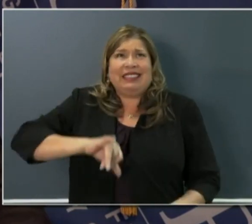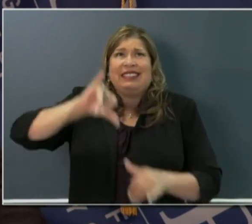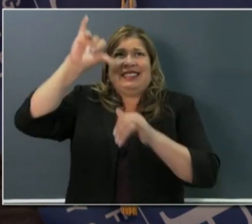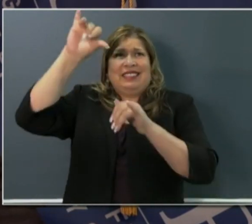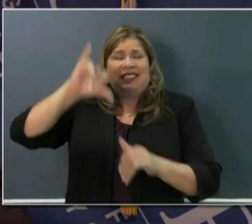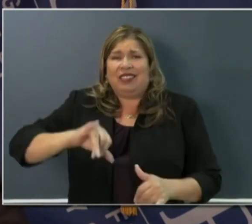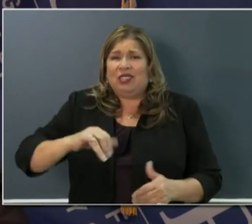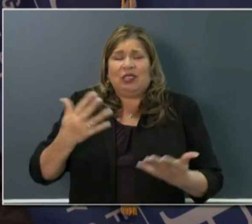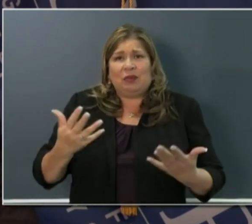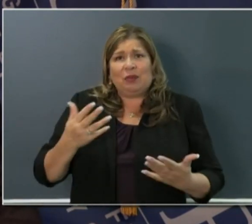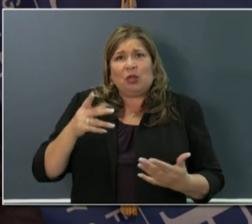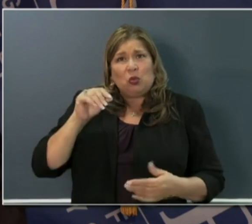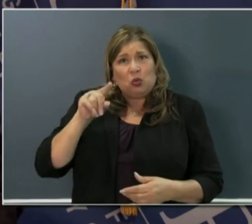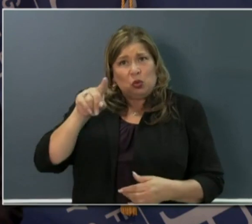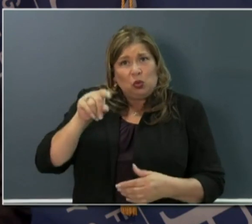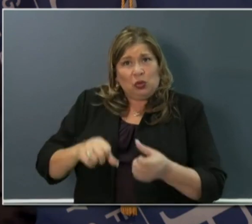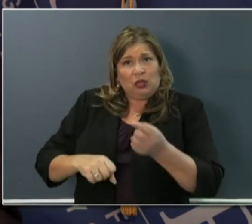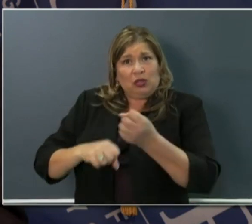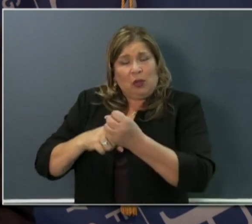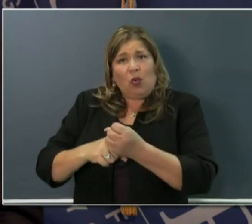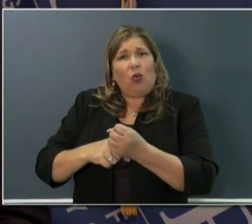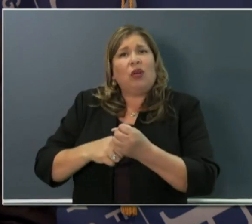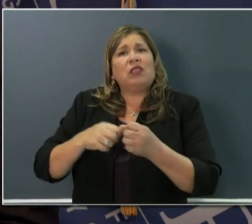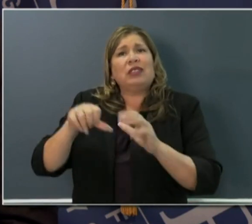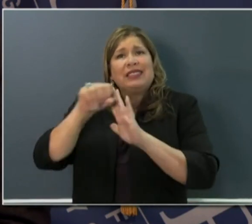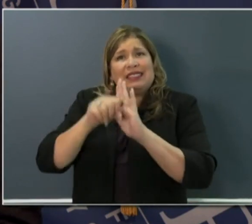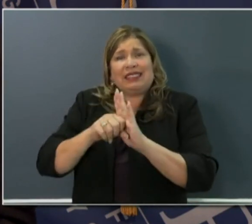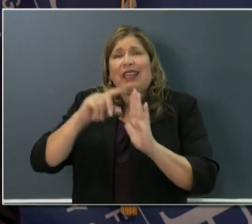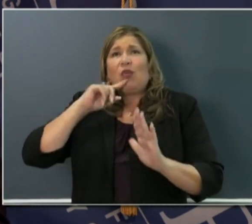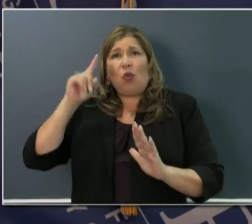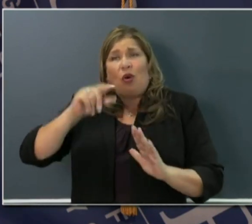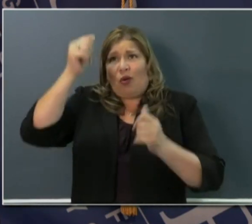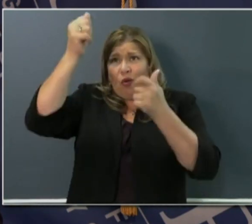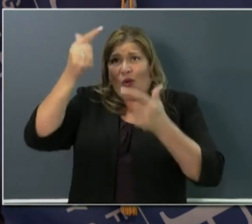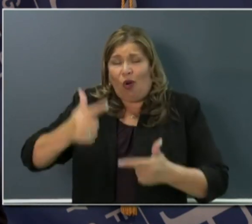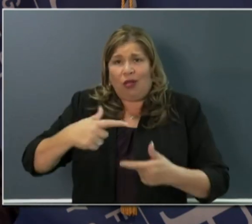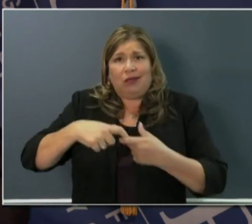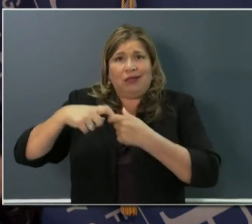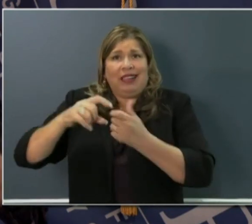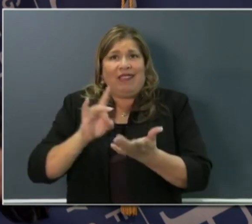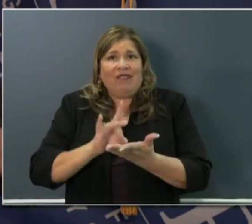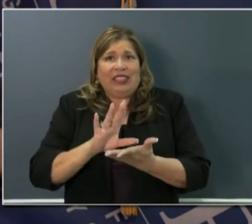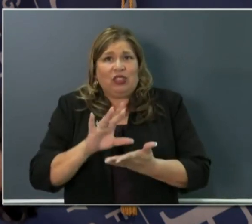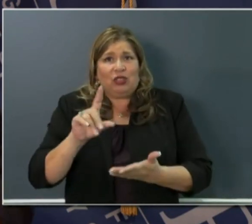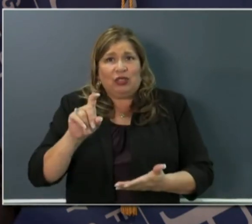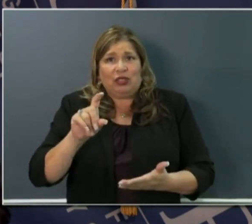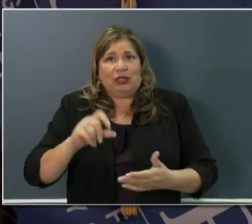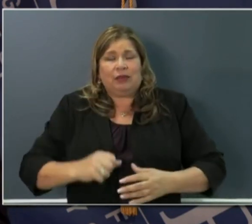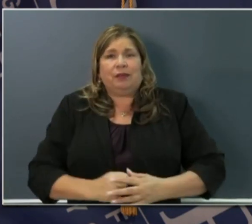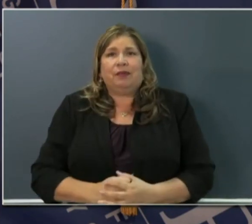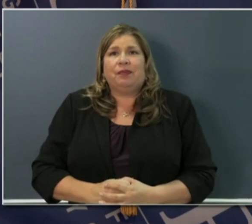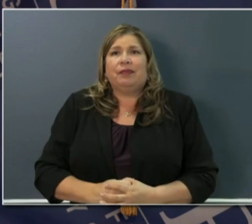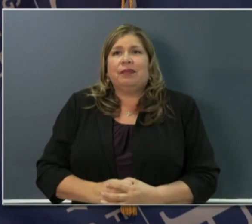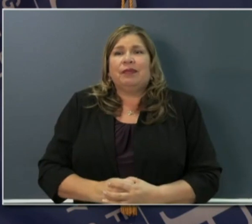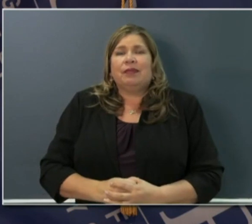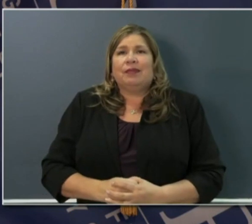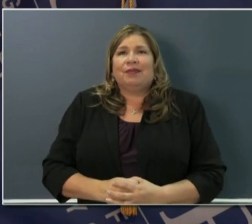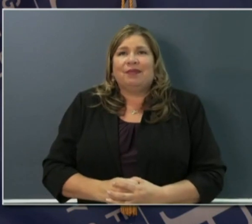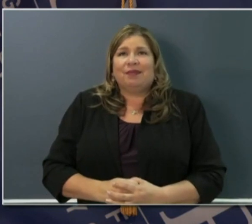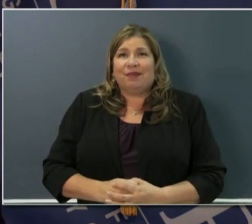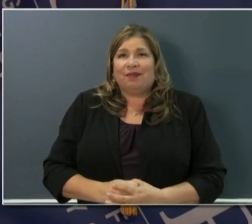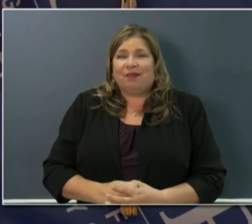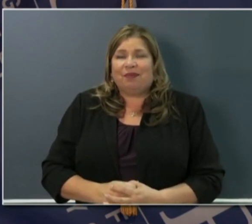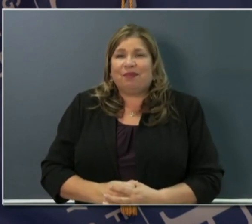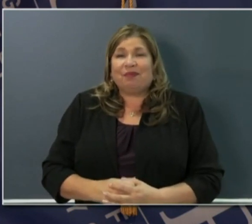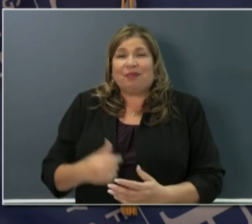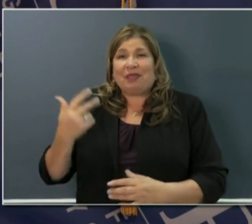support a statewide moratorium on evictions, and why haven't you called for that? Yeah, so for 3 days in a row consecutively, I've said